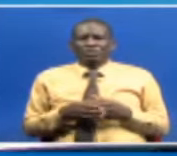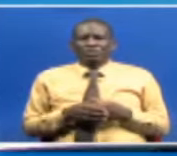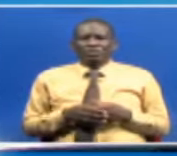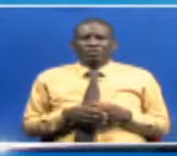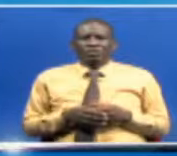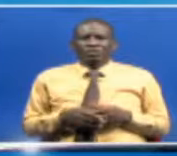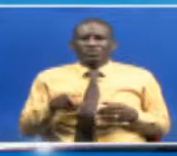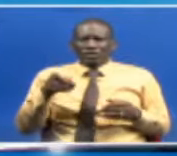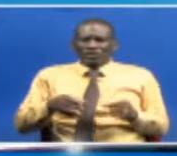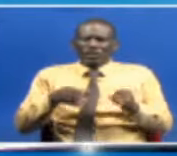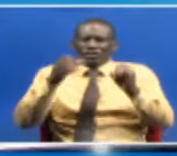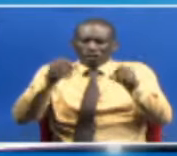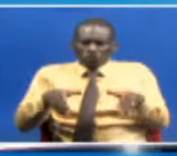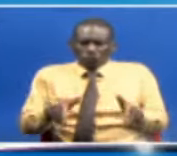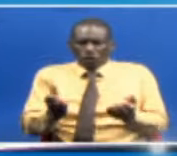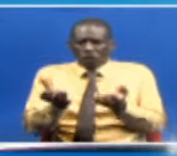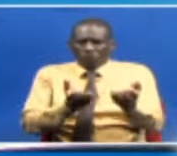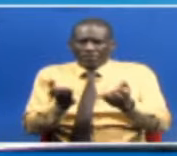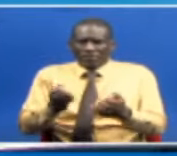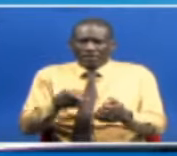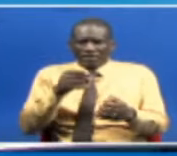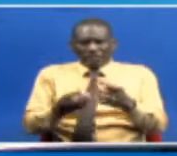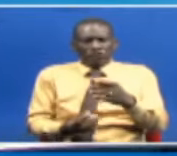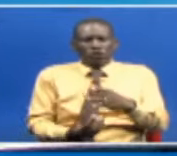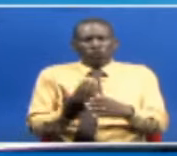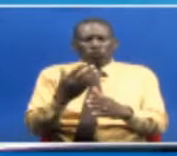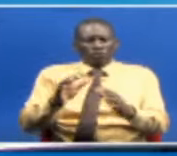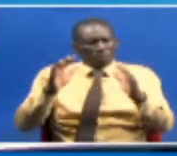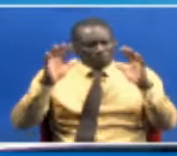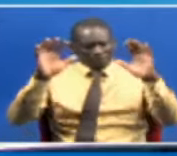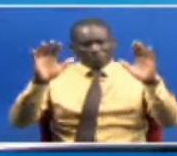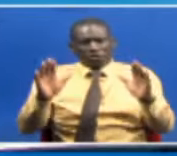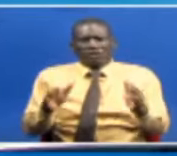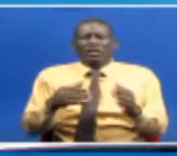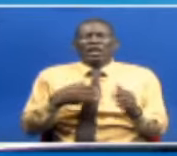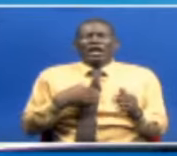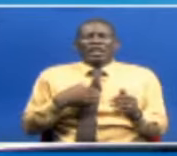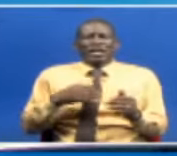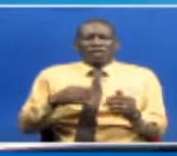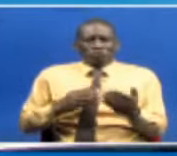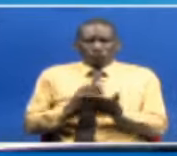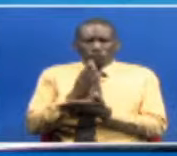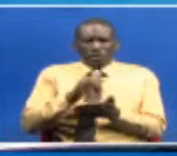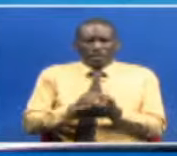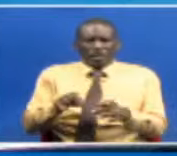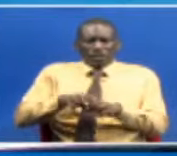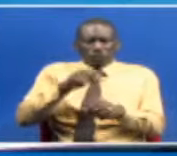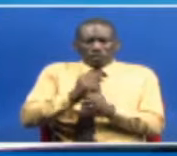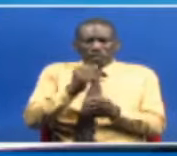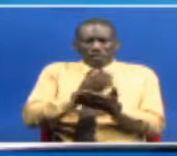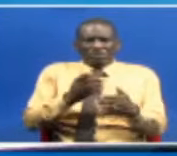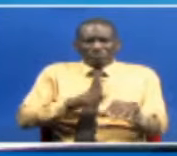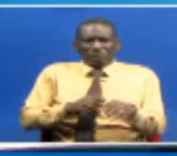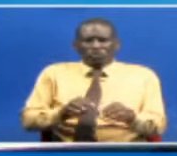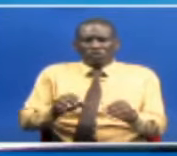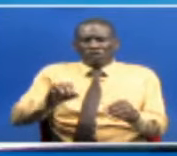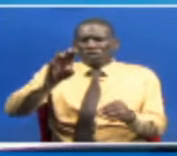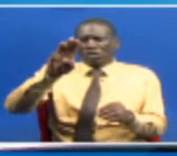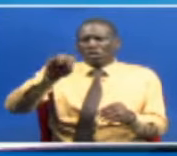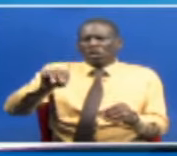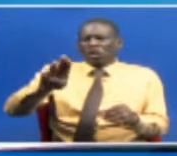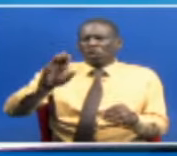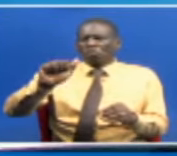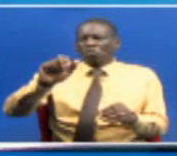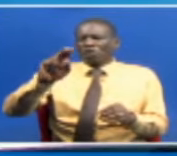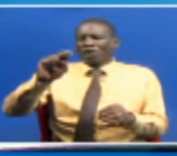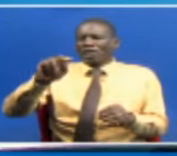It's a new line of business. That growth will be phenomenal. And I'm sure we will, like we did sometimes with Mwananchi Gas, see the